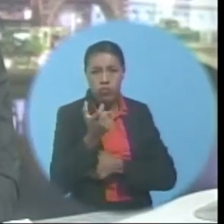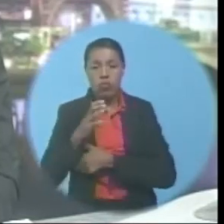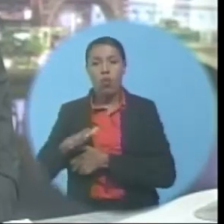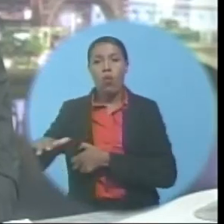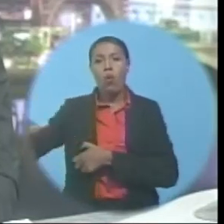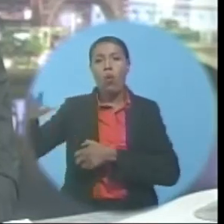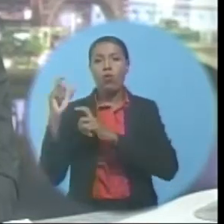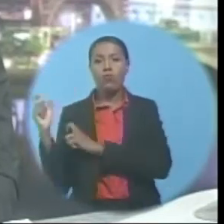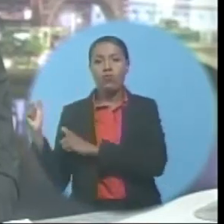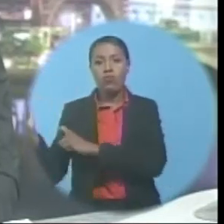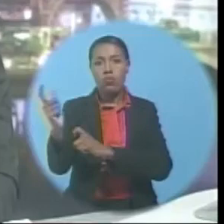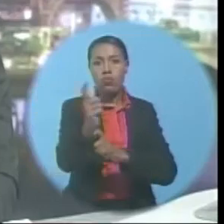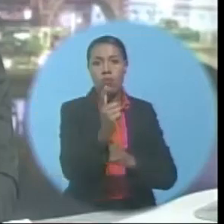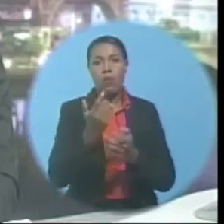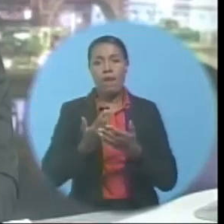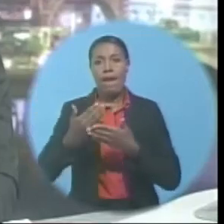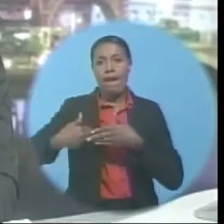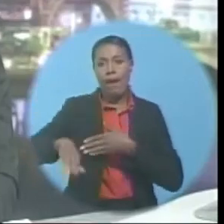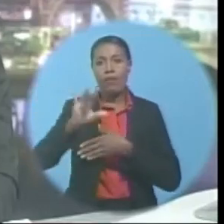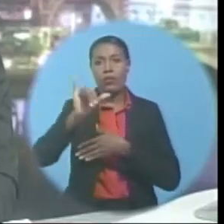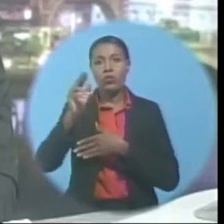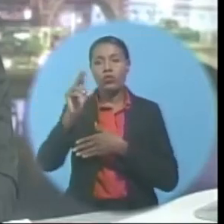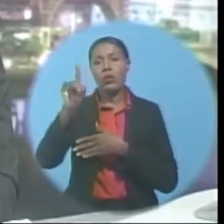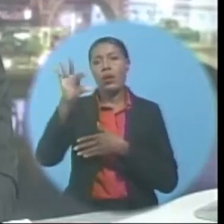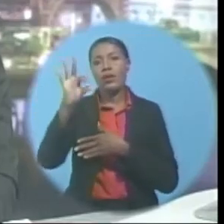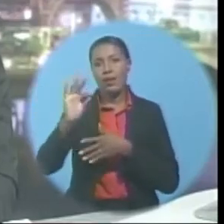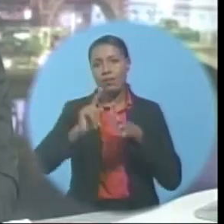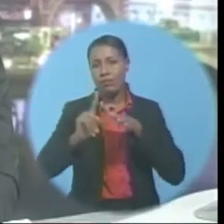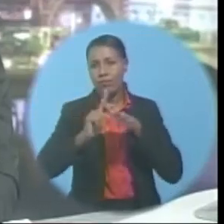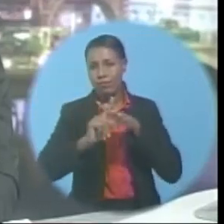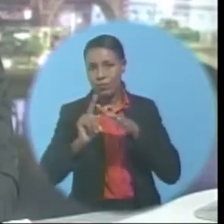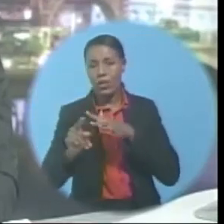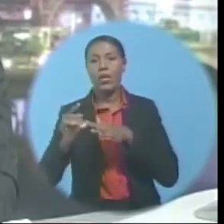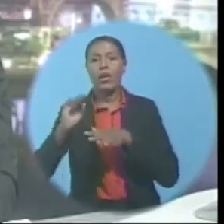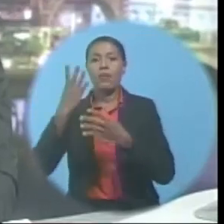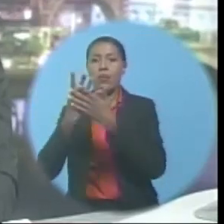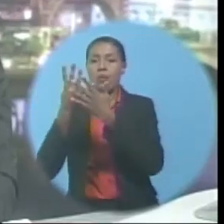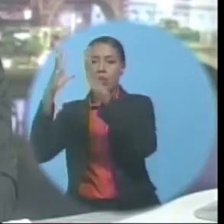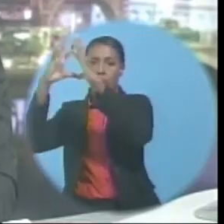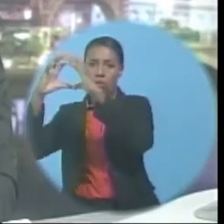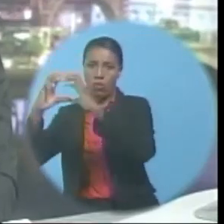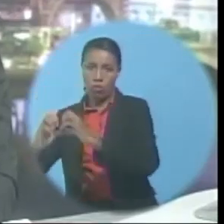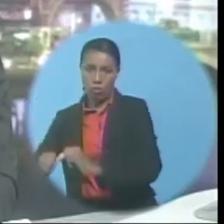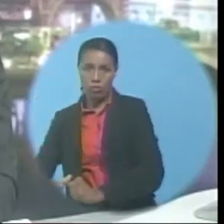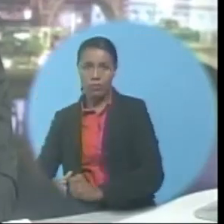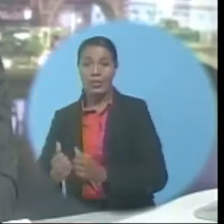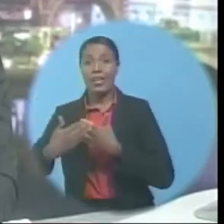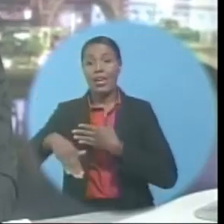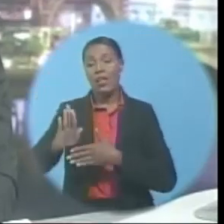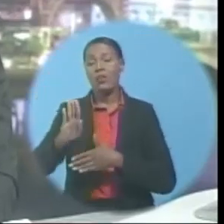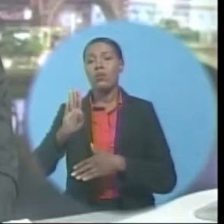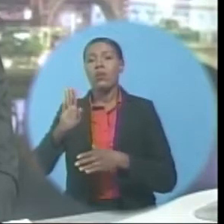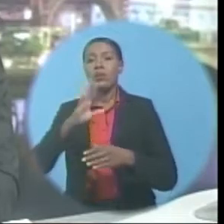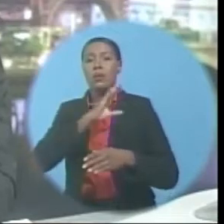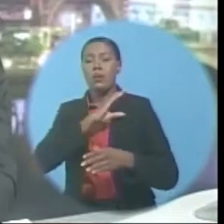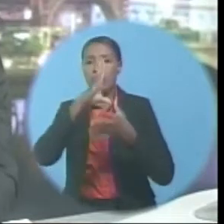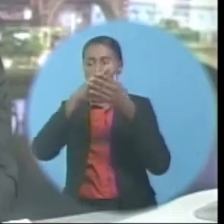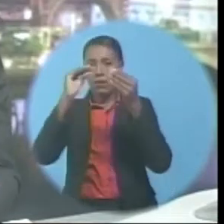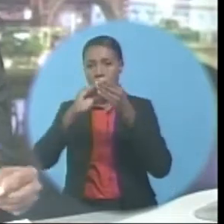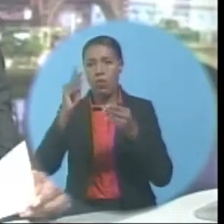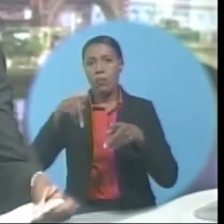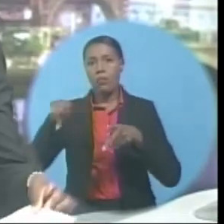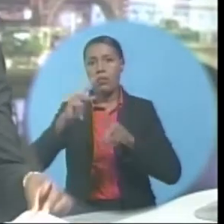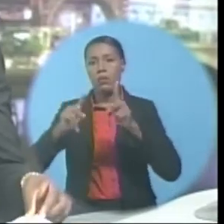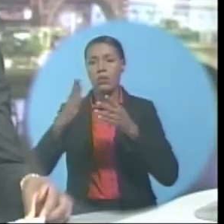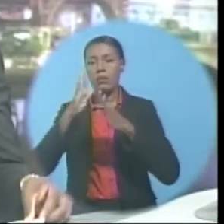following the July 9th escape and burning down of the Georgetown prison. Government has since appealed to the public to remain calm and